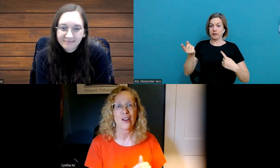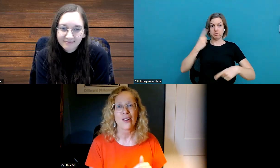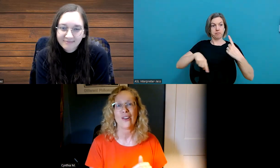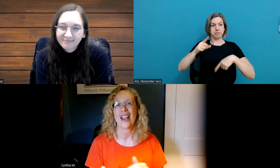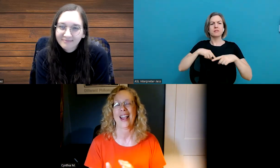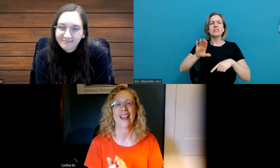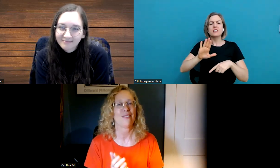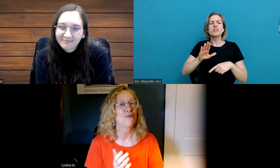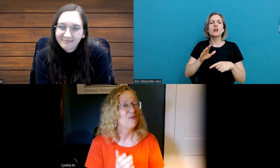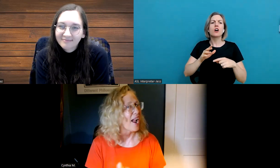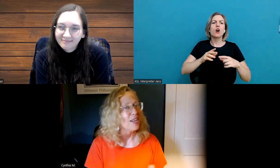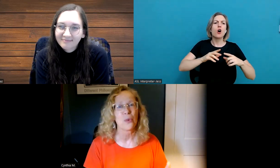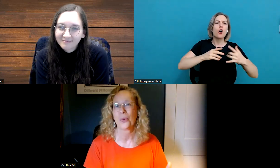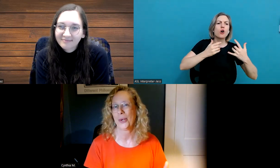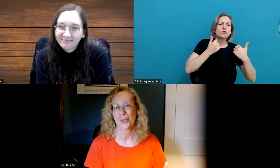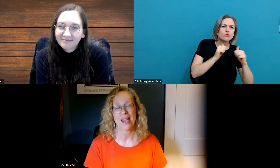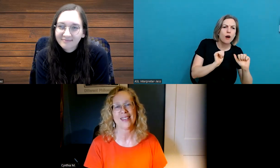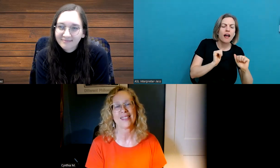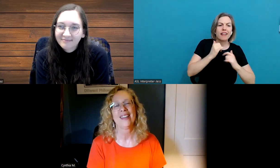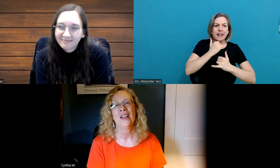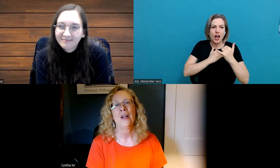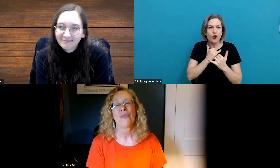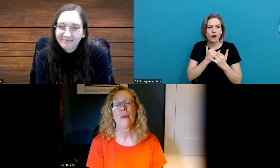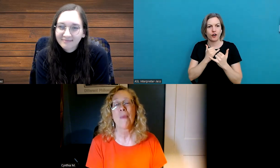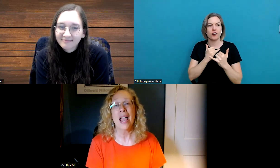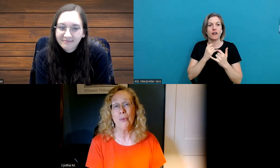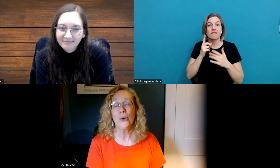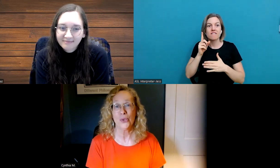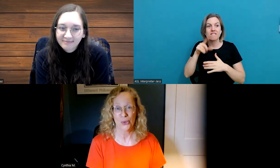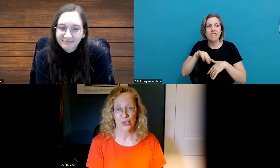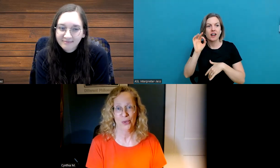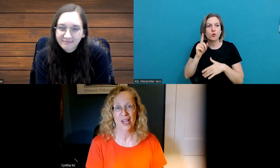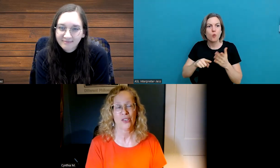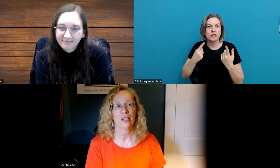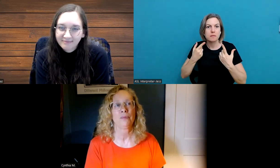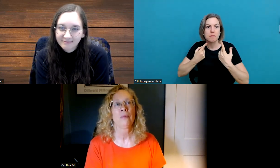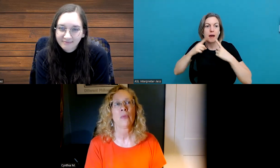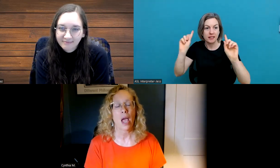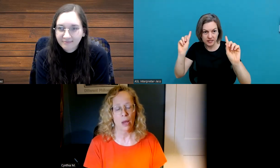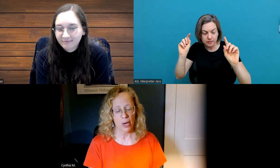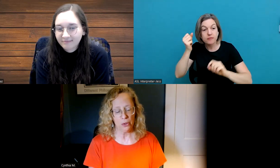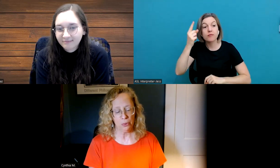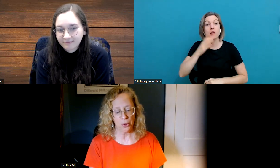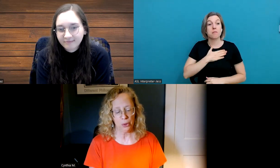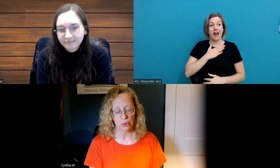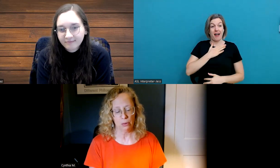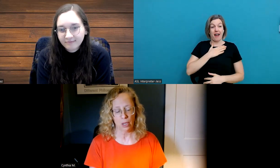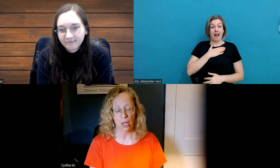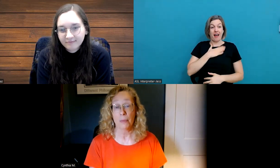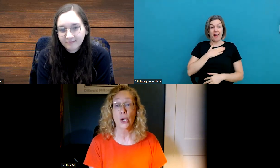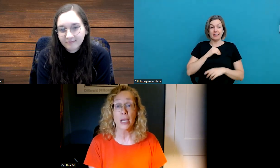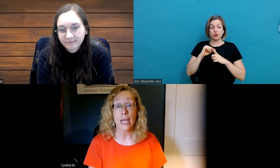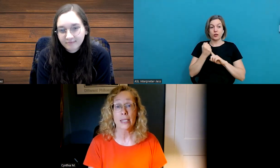and error and finding what works best. In my personal situation, I went